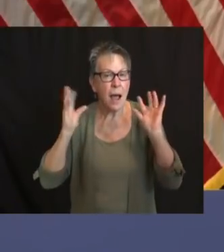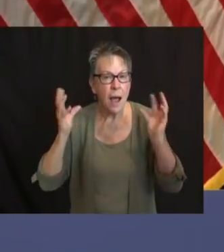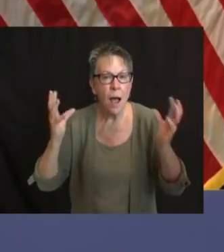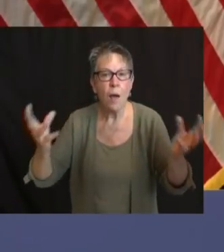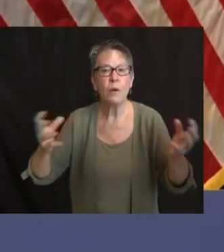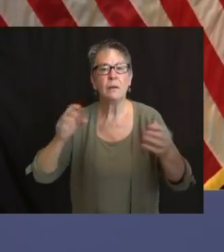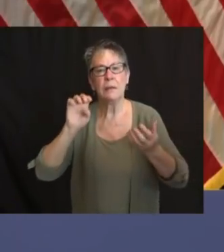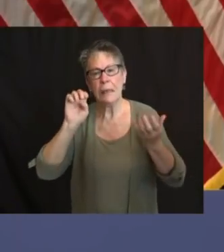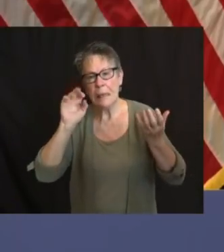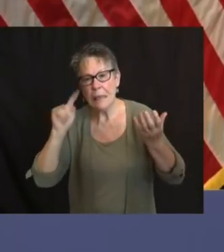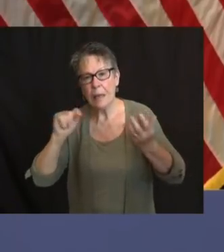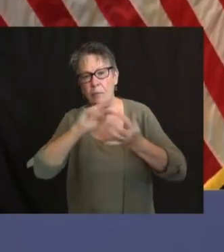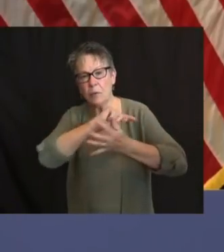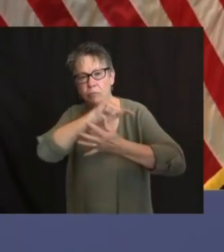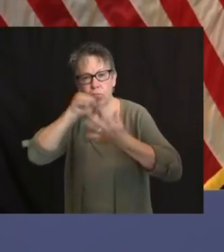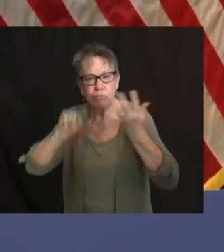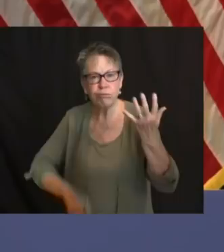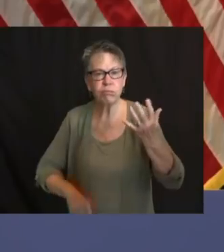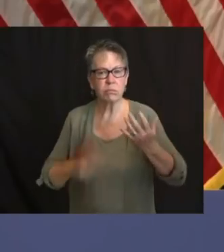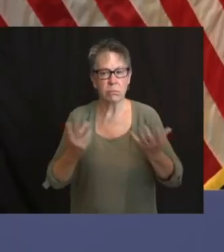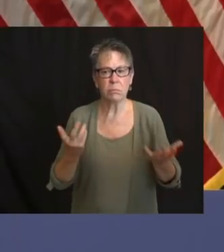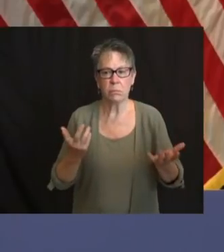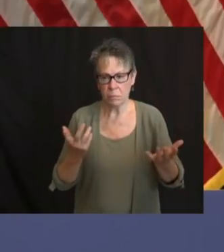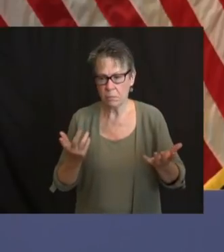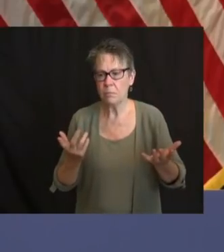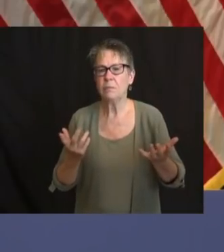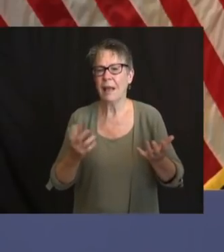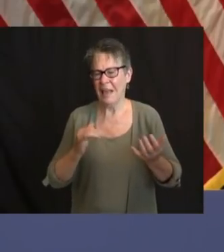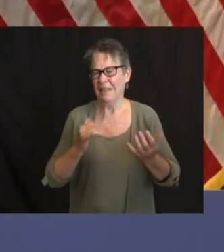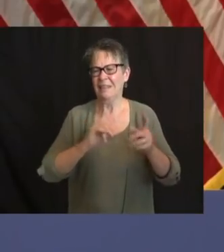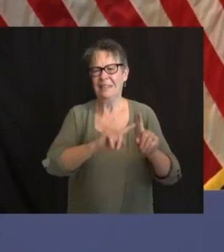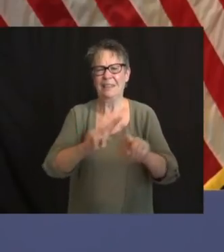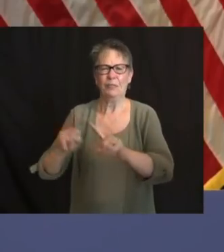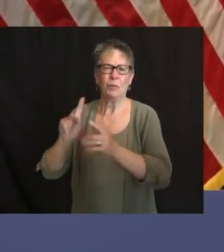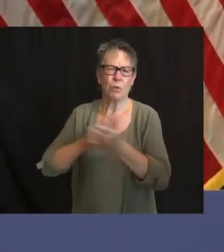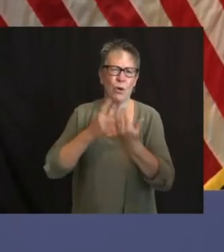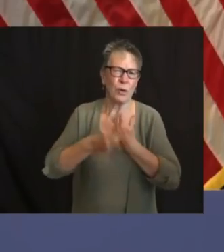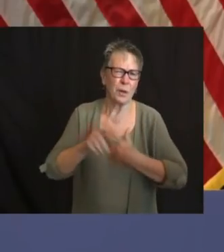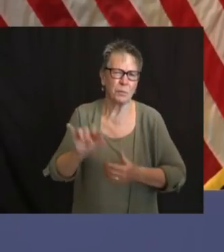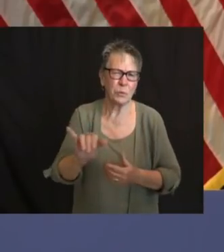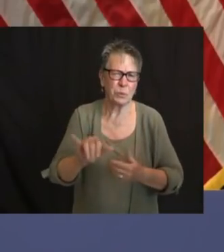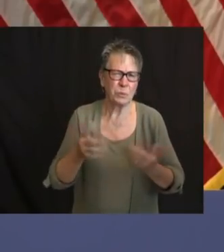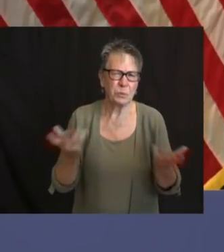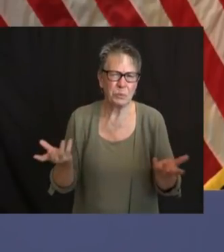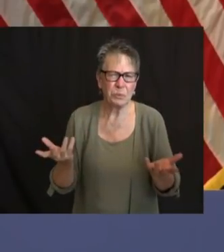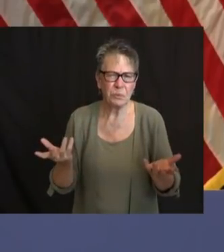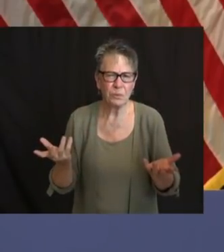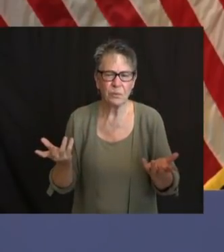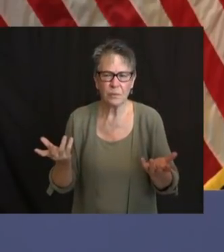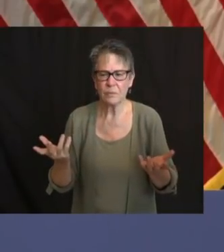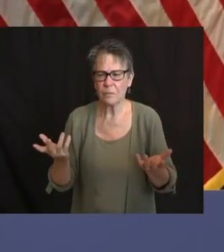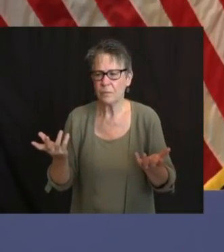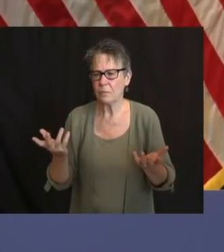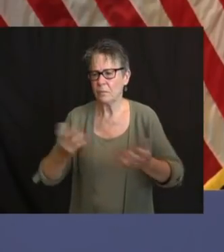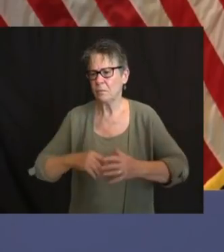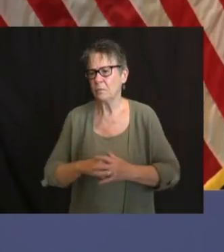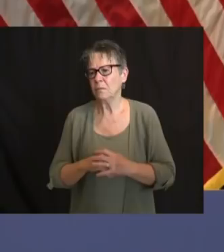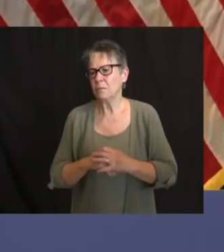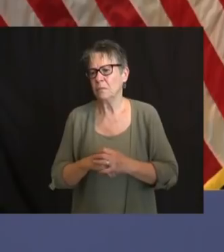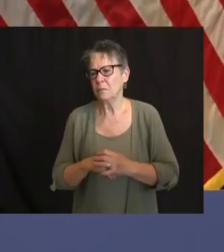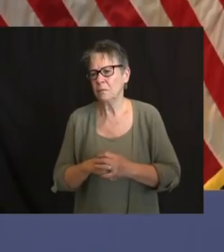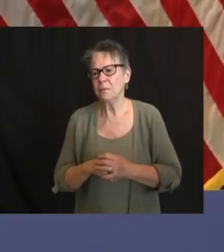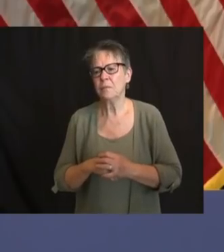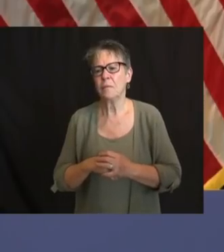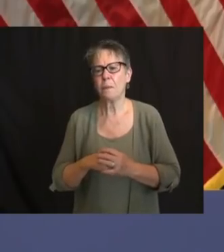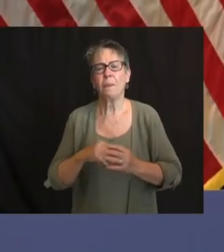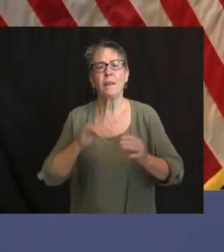afternoon. Good afternoon. On PPE, is all that's coming in being